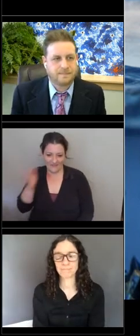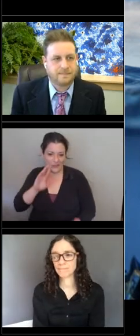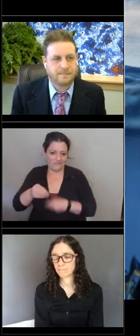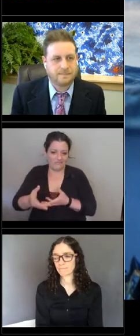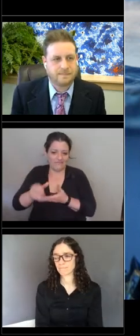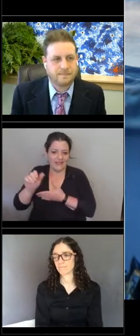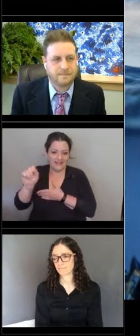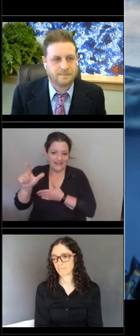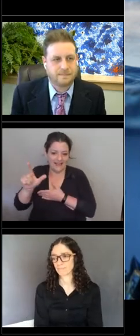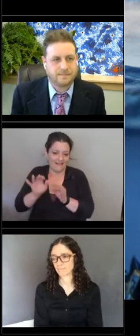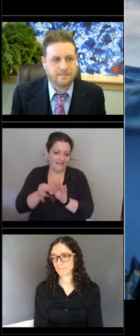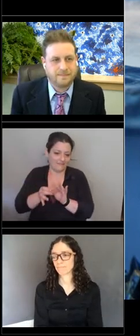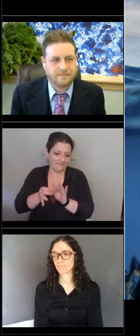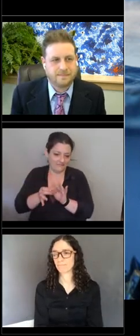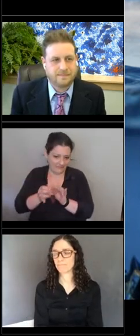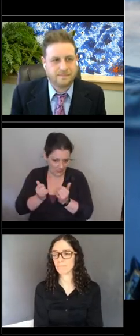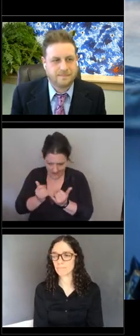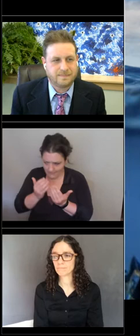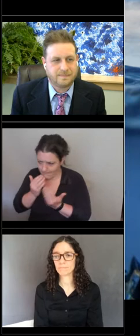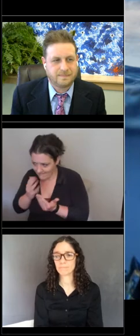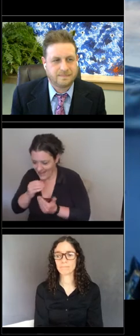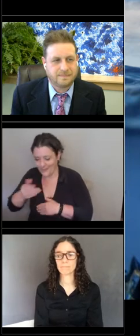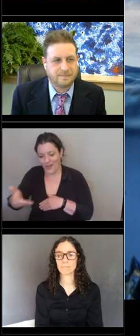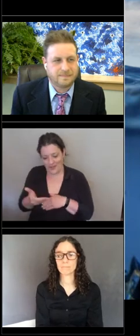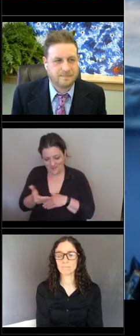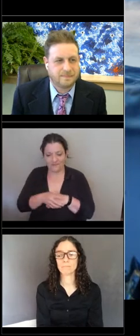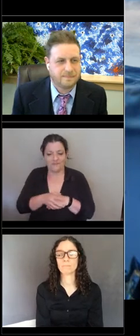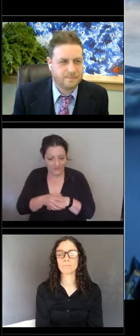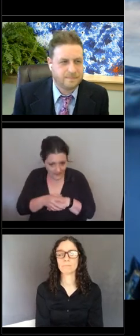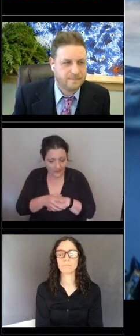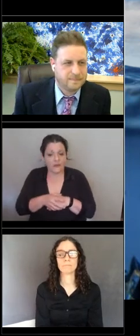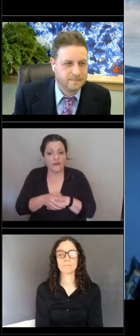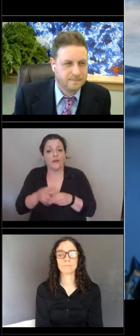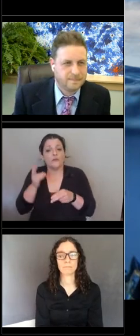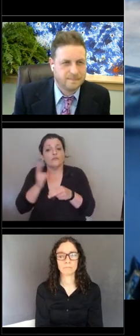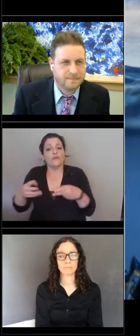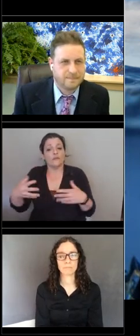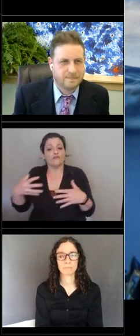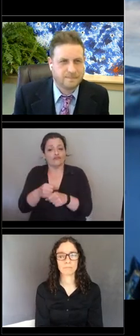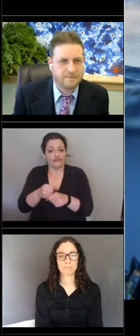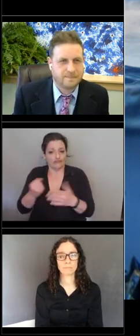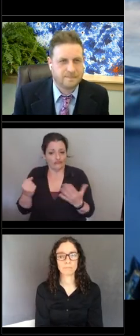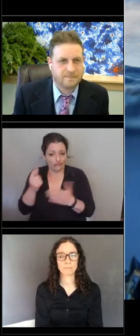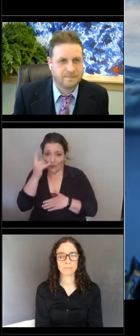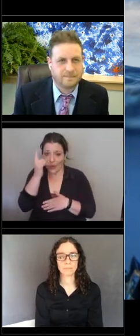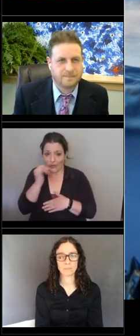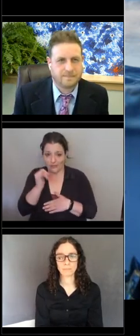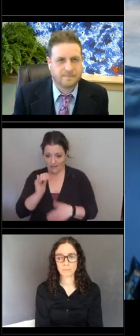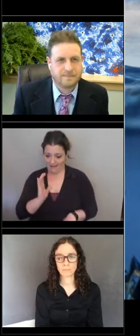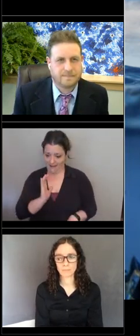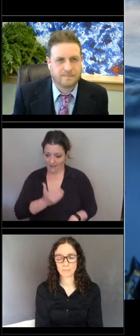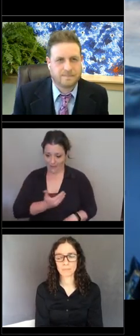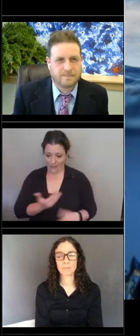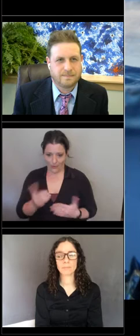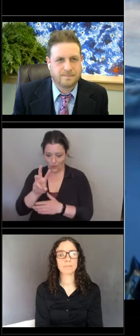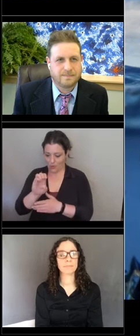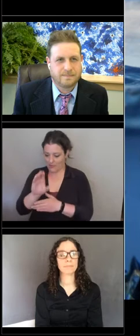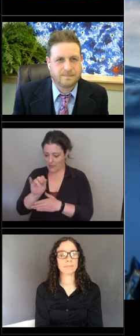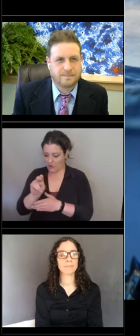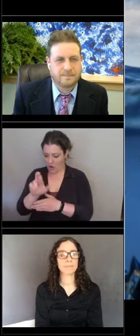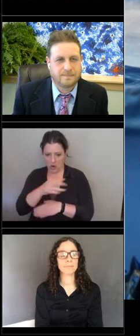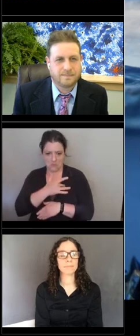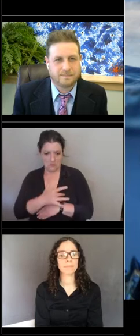just going to give you a quick outline of how we run these webinars if you haven't joined us before, and then I will introduce Vinny and let him take it away.